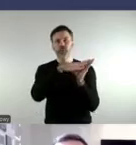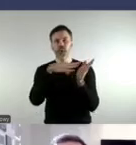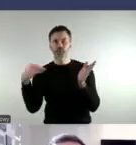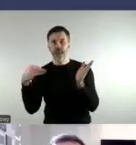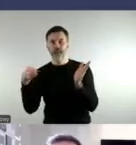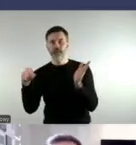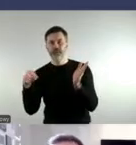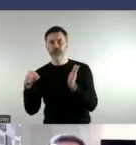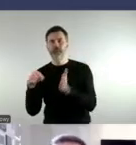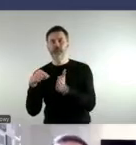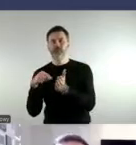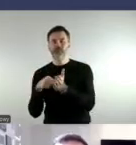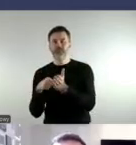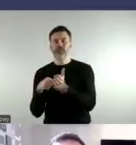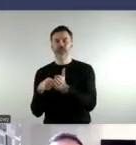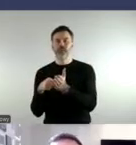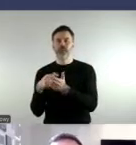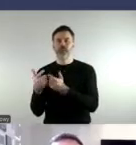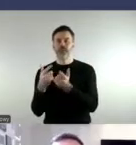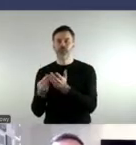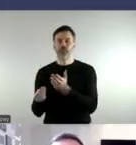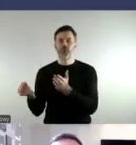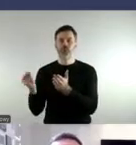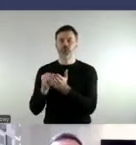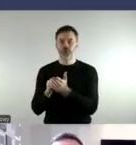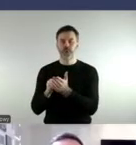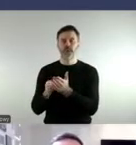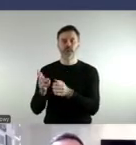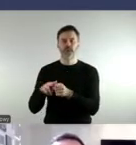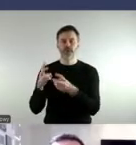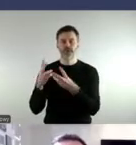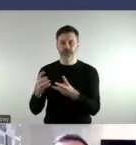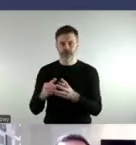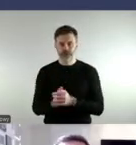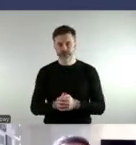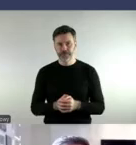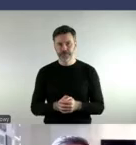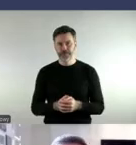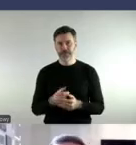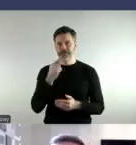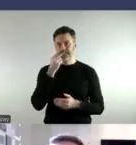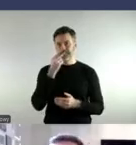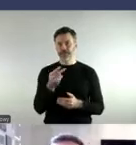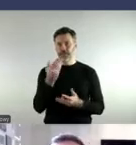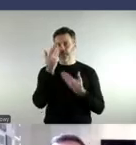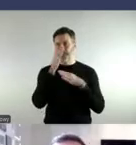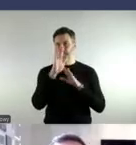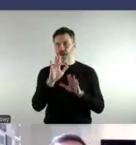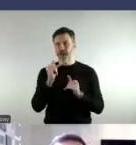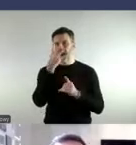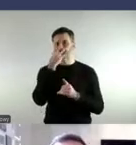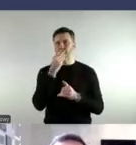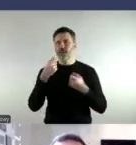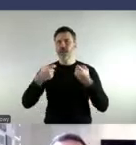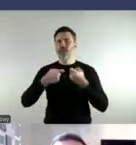the other institutions just link it or create some additions to it, but not repeat it if it's